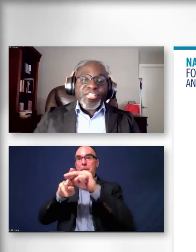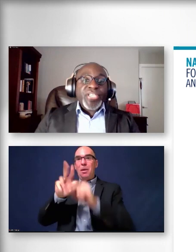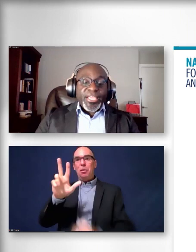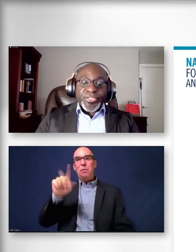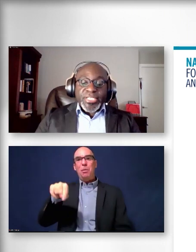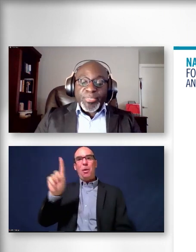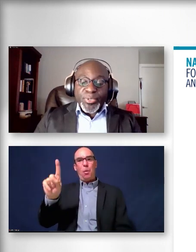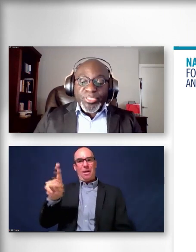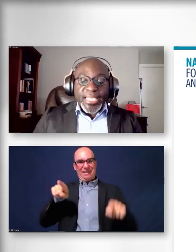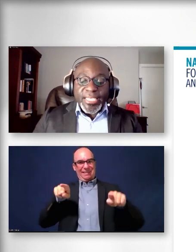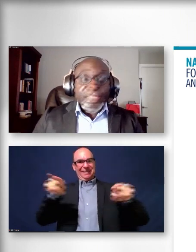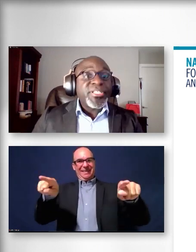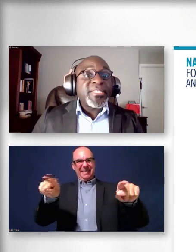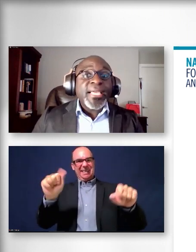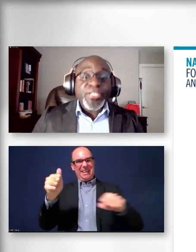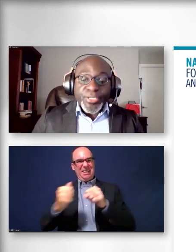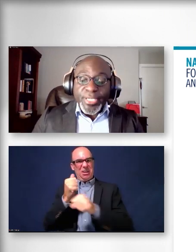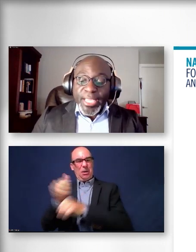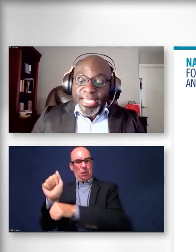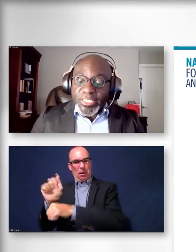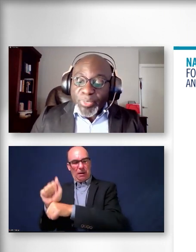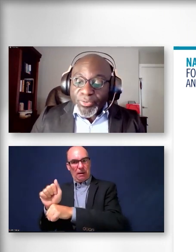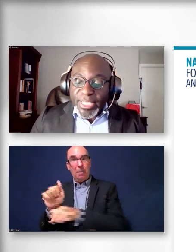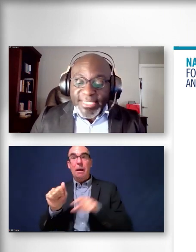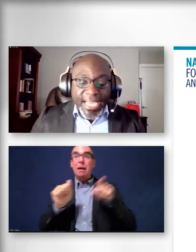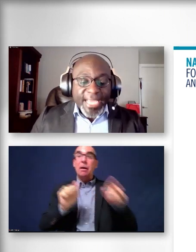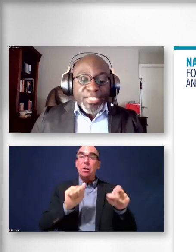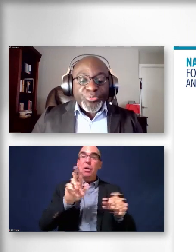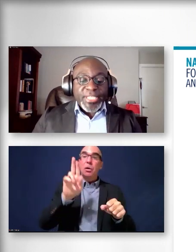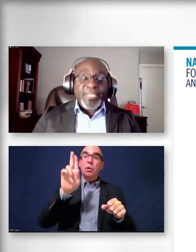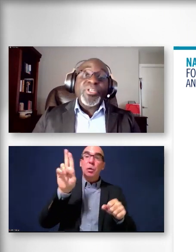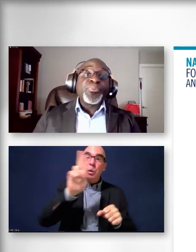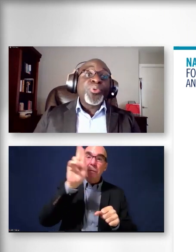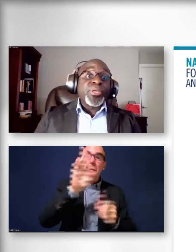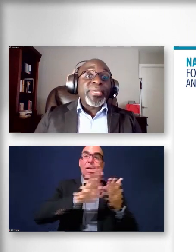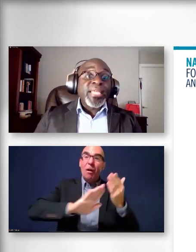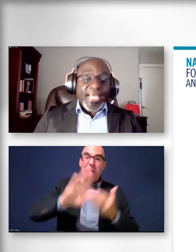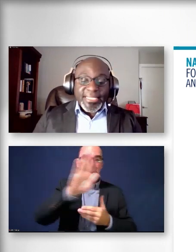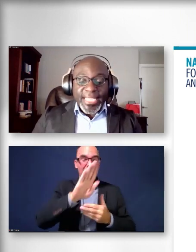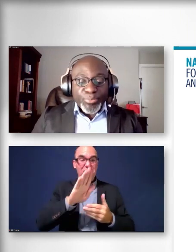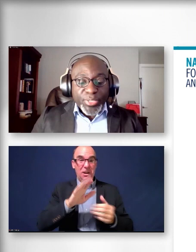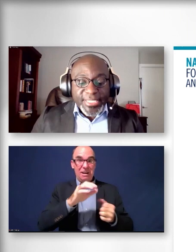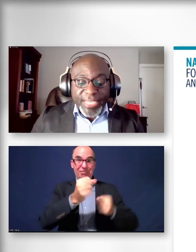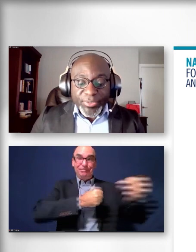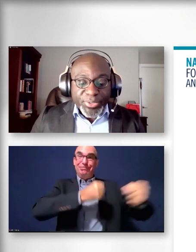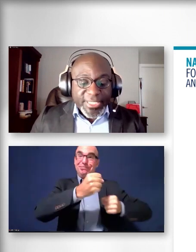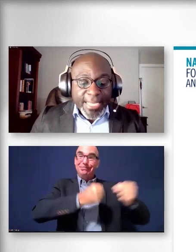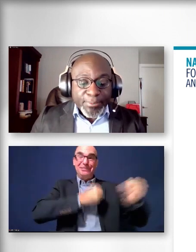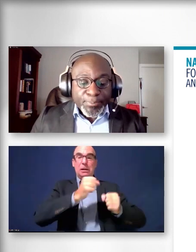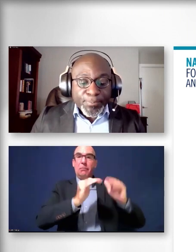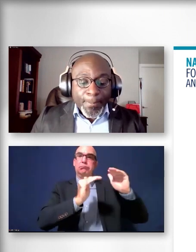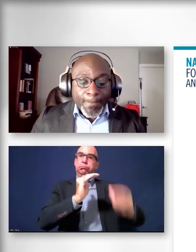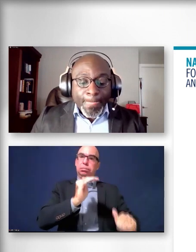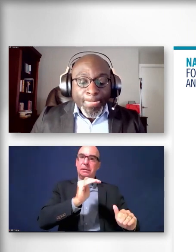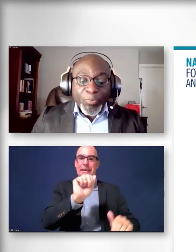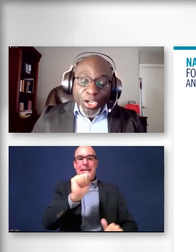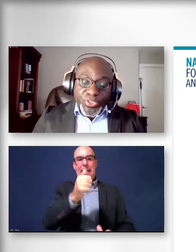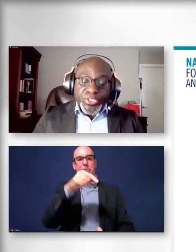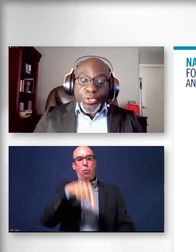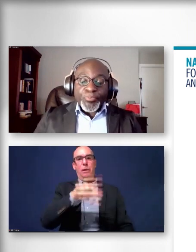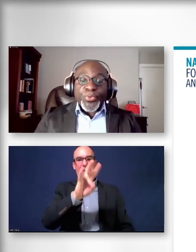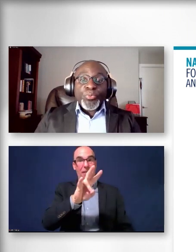Black educators in the post-secondary sector experienced the highest rates of unemployment at 10.7%.